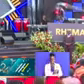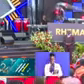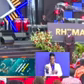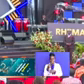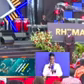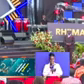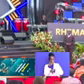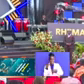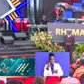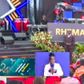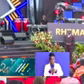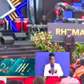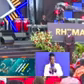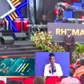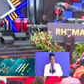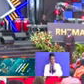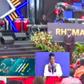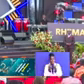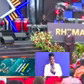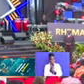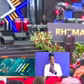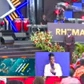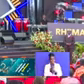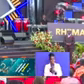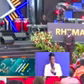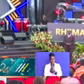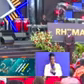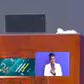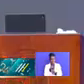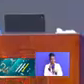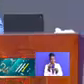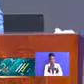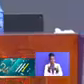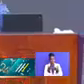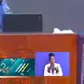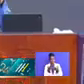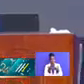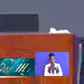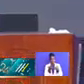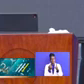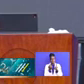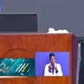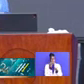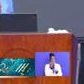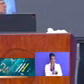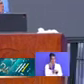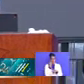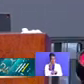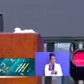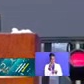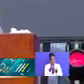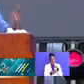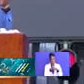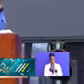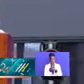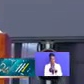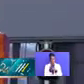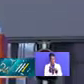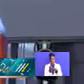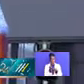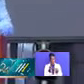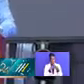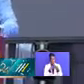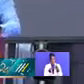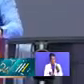operate in three dimension of altars Every Nation operate in three dimension of altars